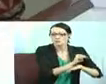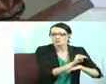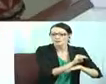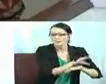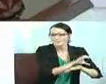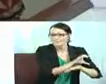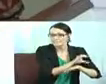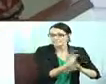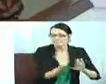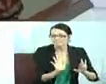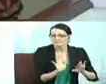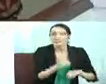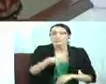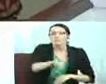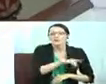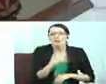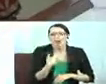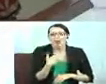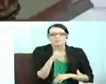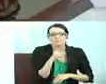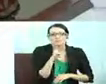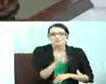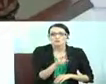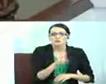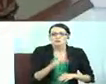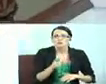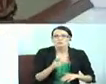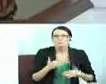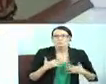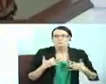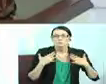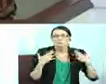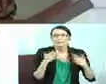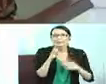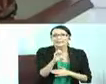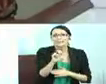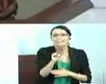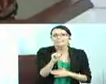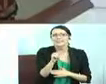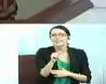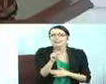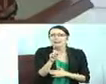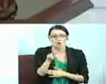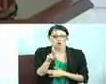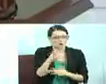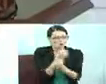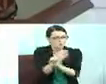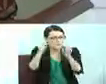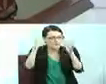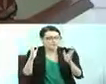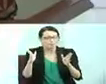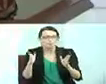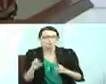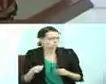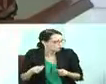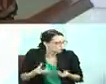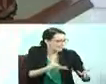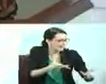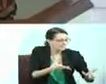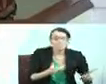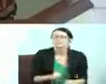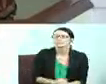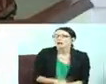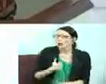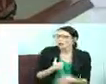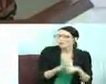We have a true and a rightful emancipator, and I want to make sure